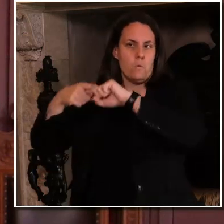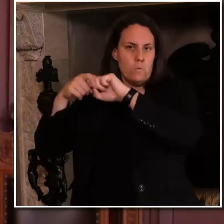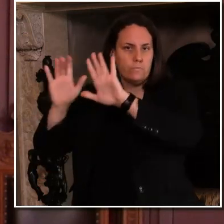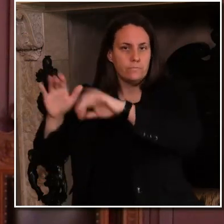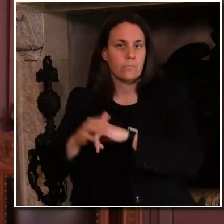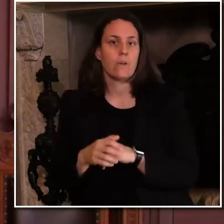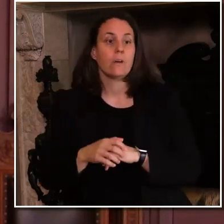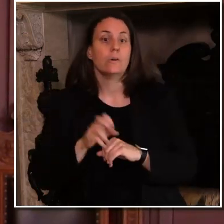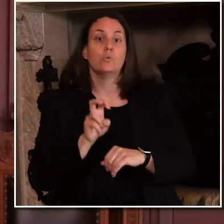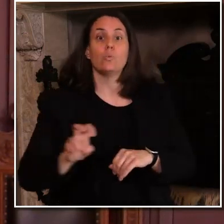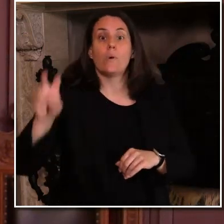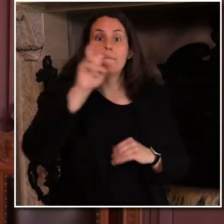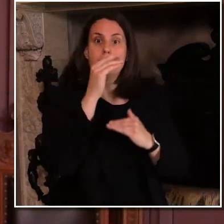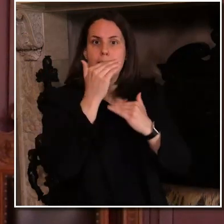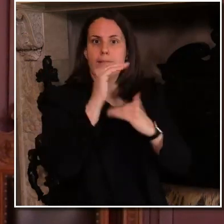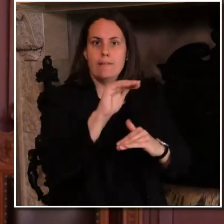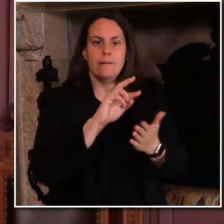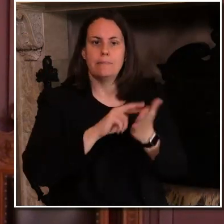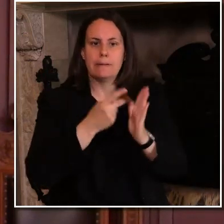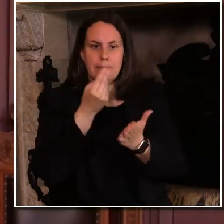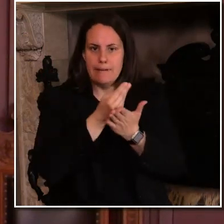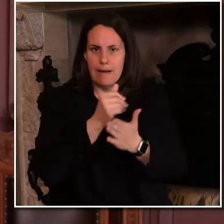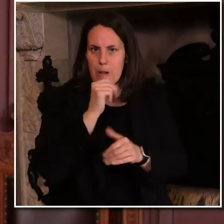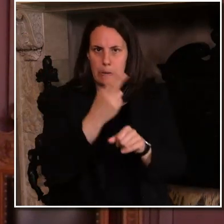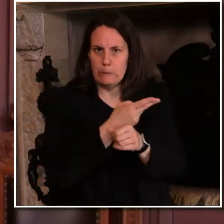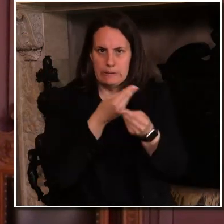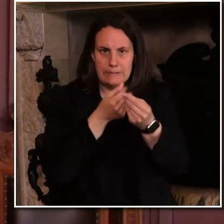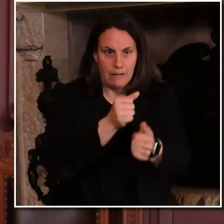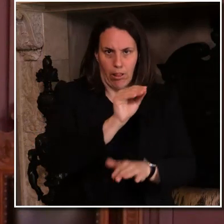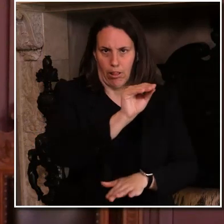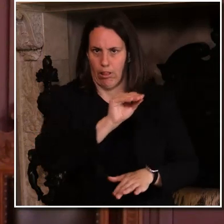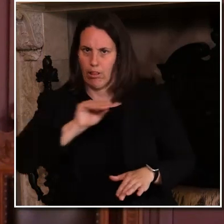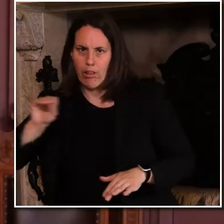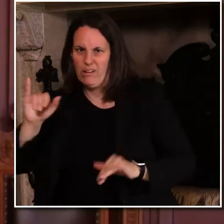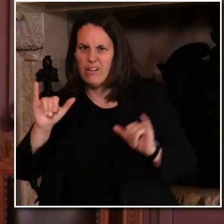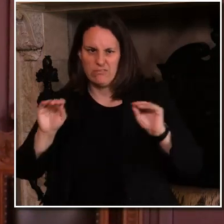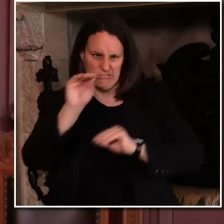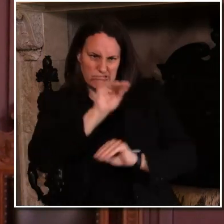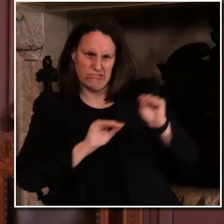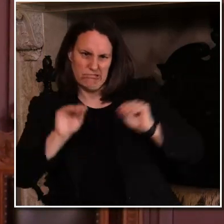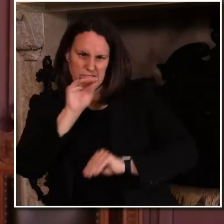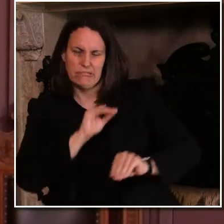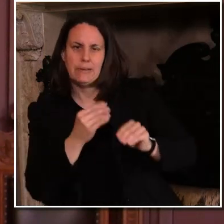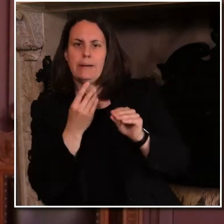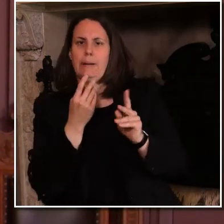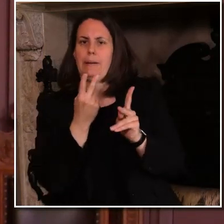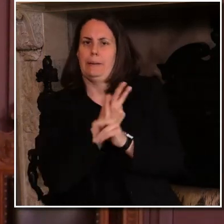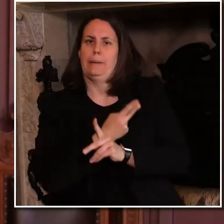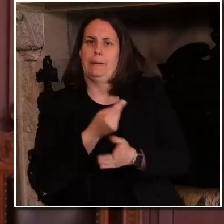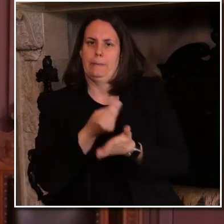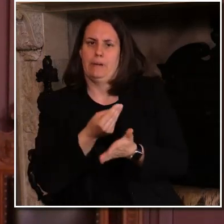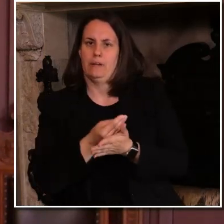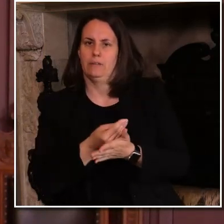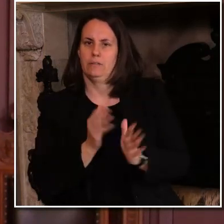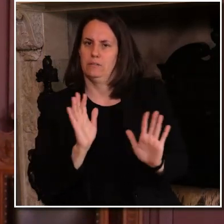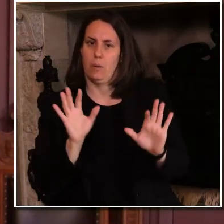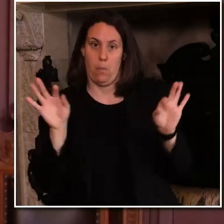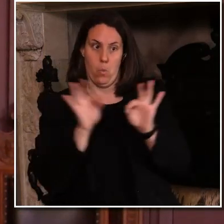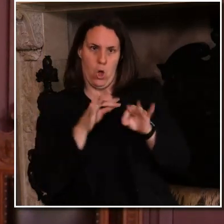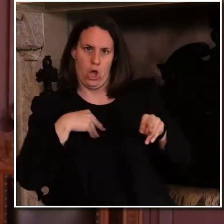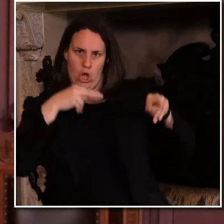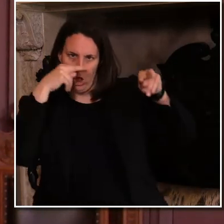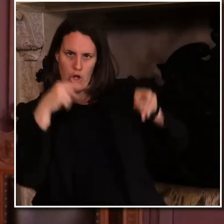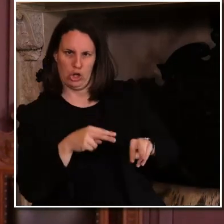so these things are important. We think it's one of our ways to get to a better place financially.